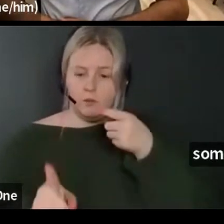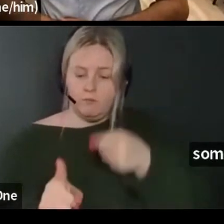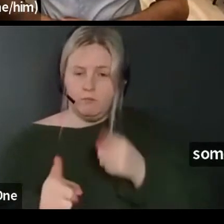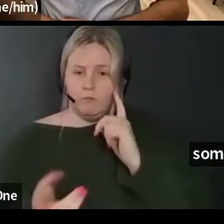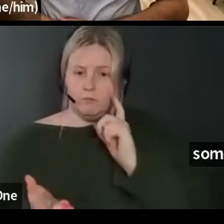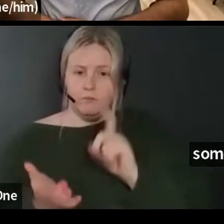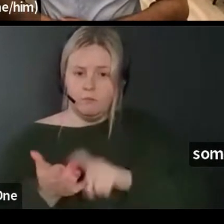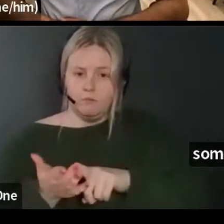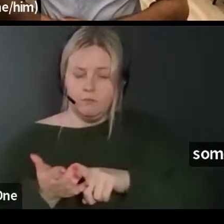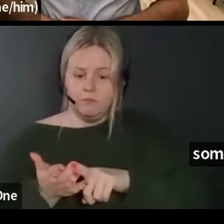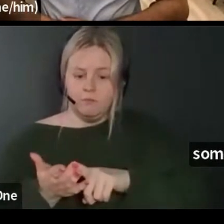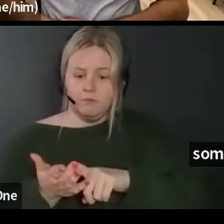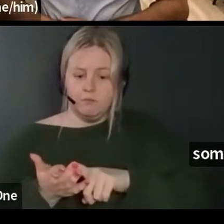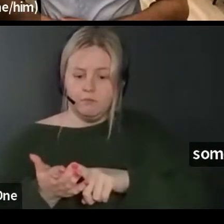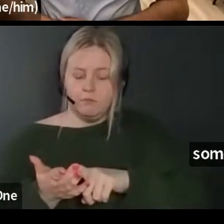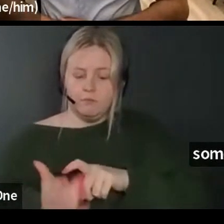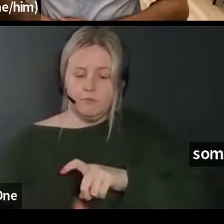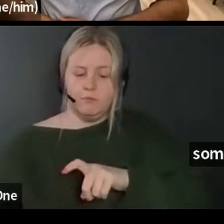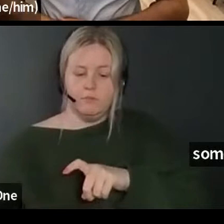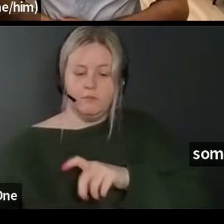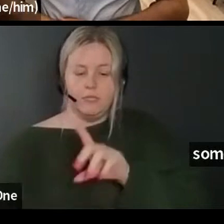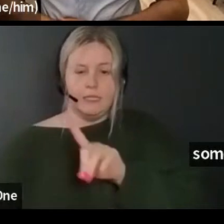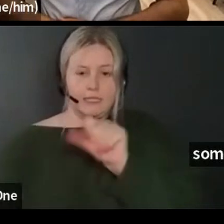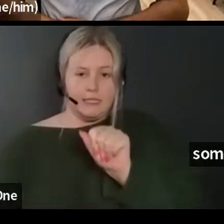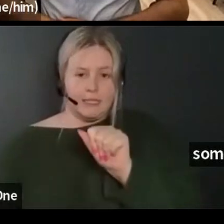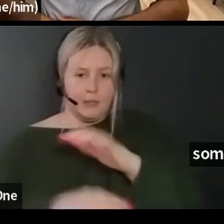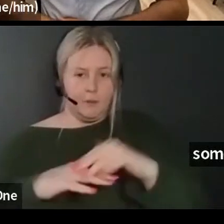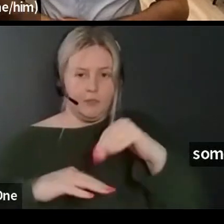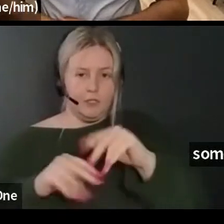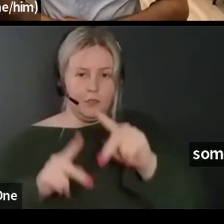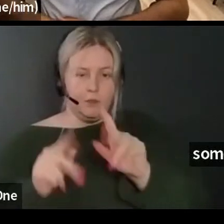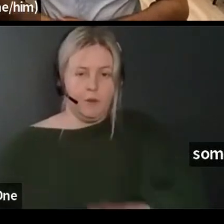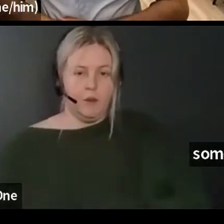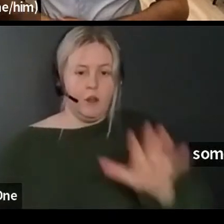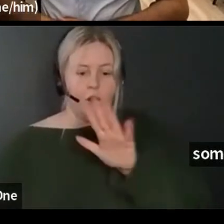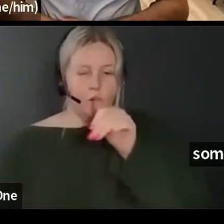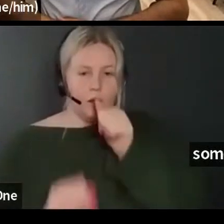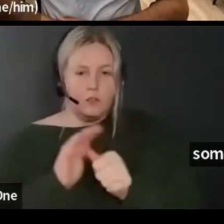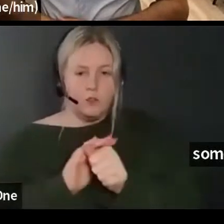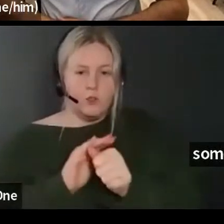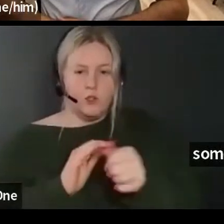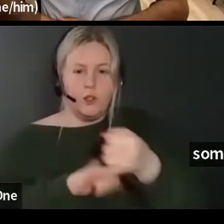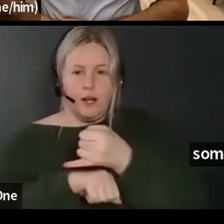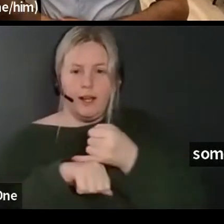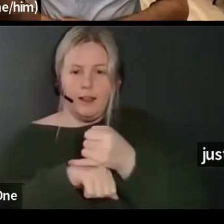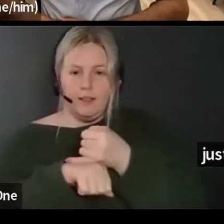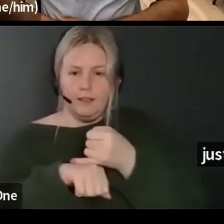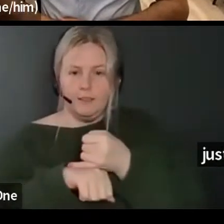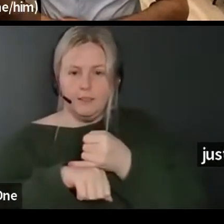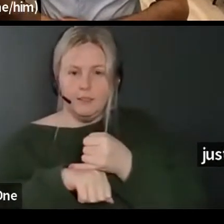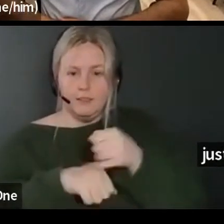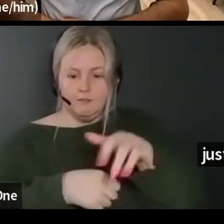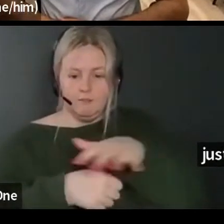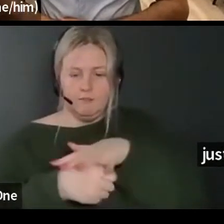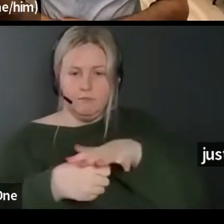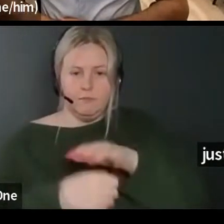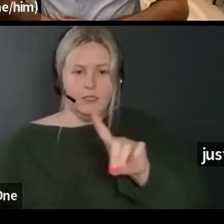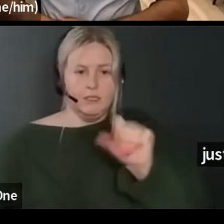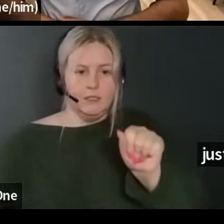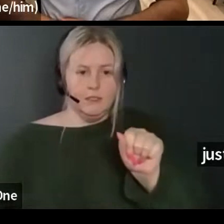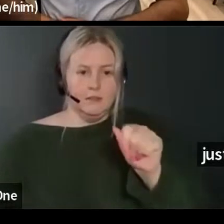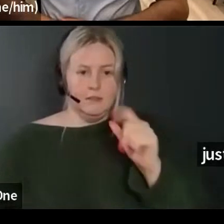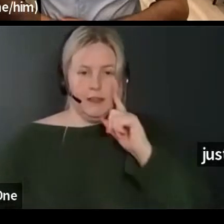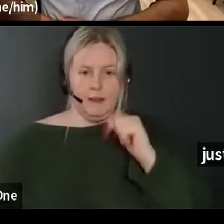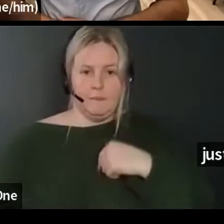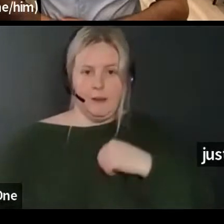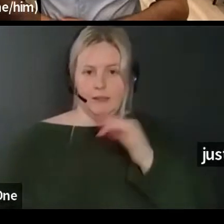acknowledge disabled Indigenous folks across Turtle Island. Disability has long been used. Also, I think my kitty's